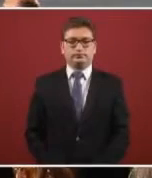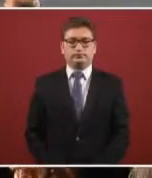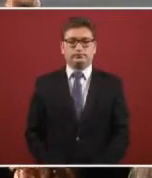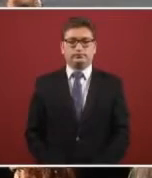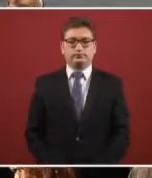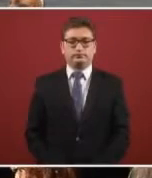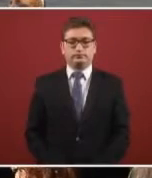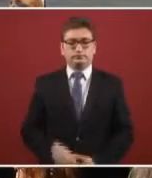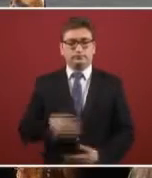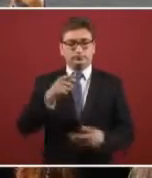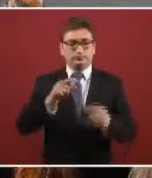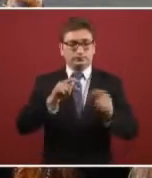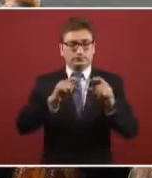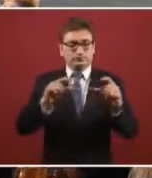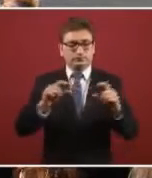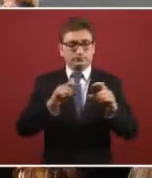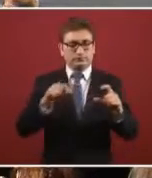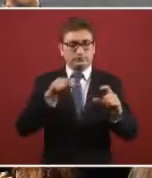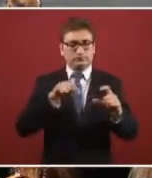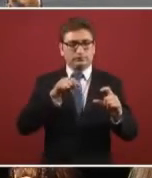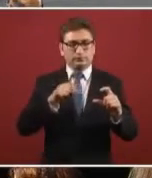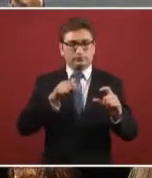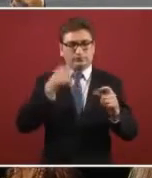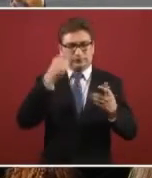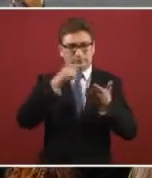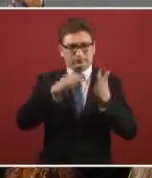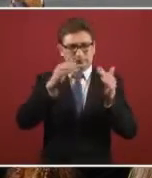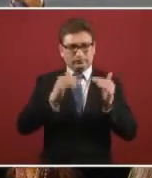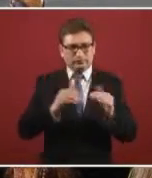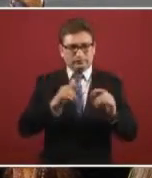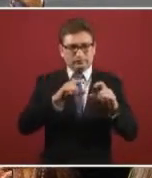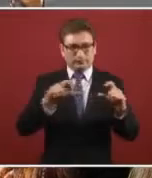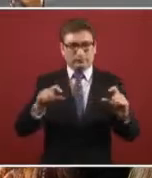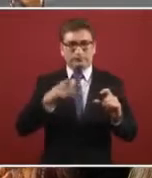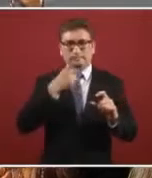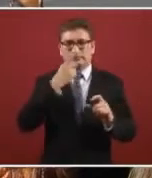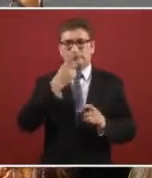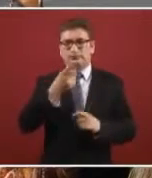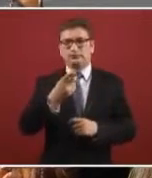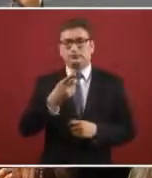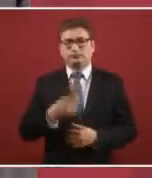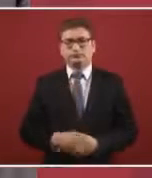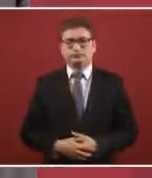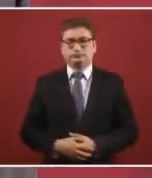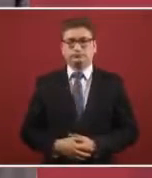Hay un párrafo. There's a paragraph that I think is the one that follows.